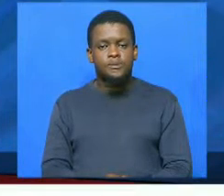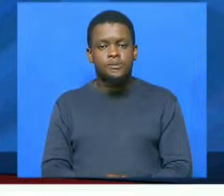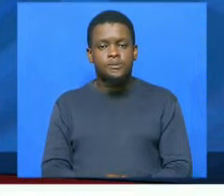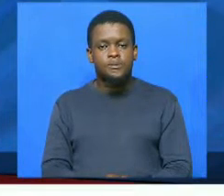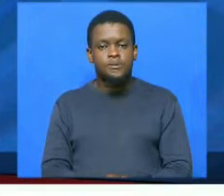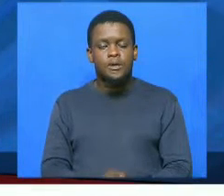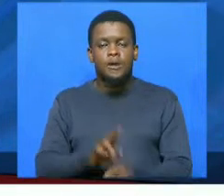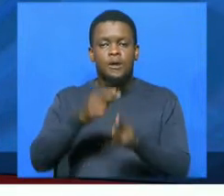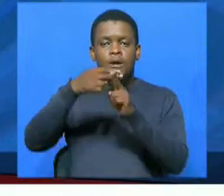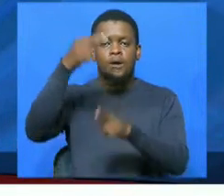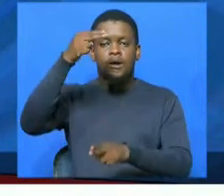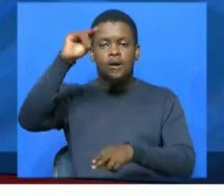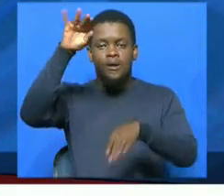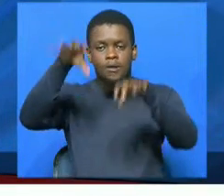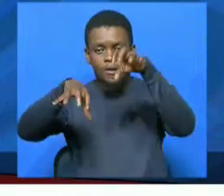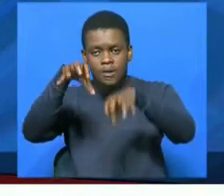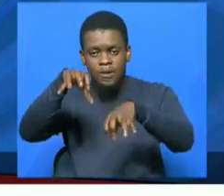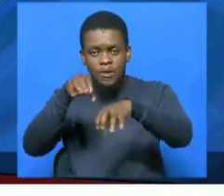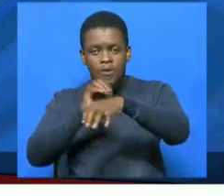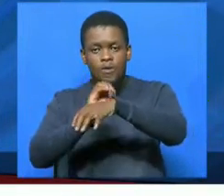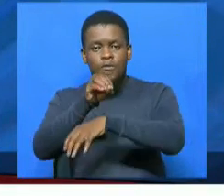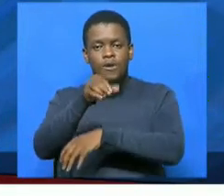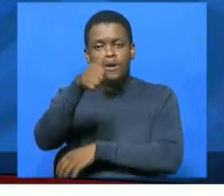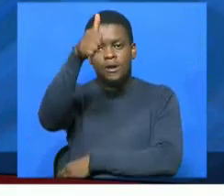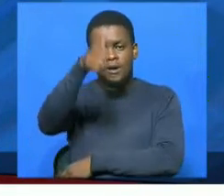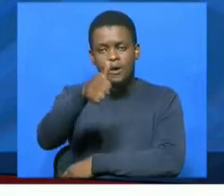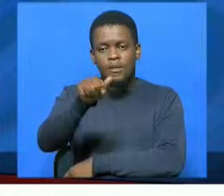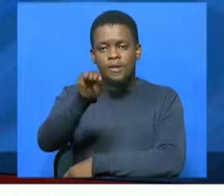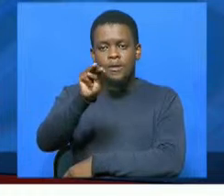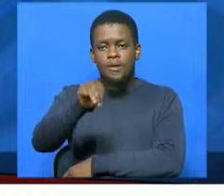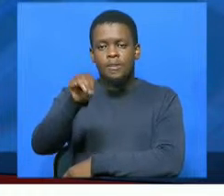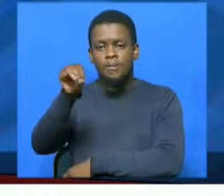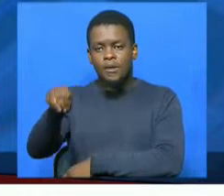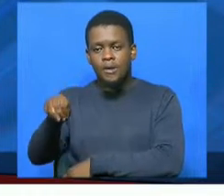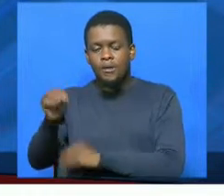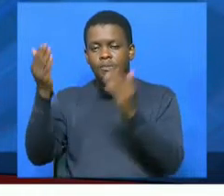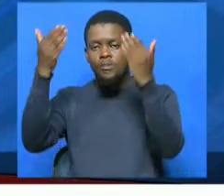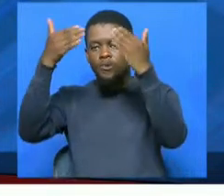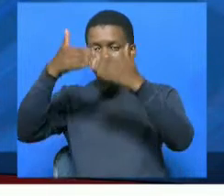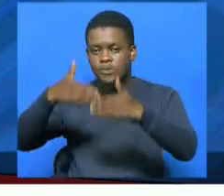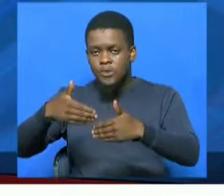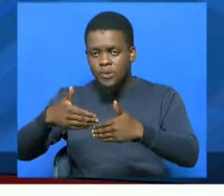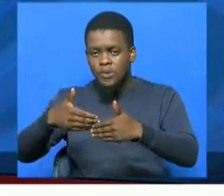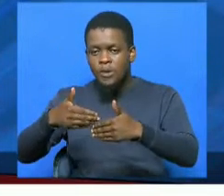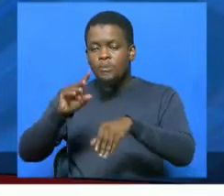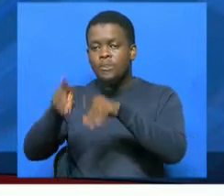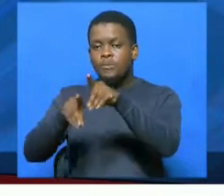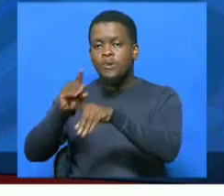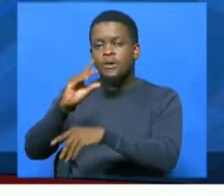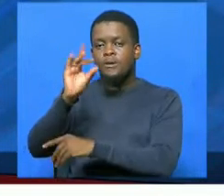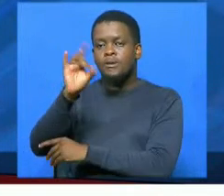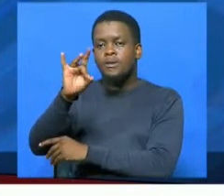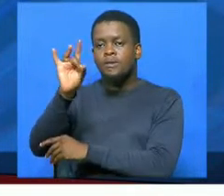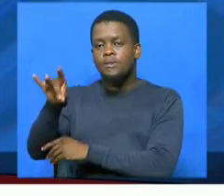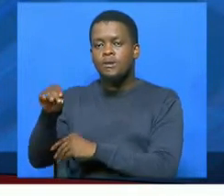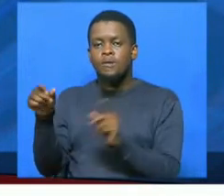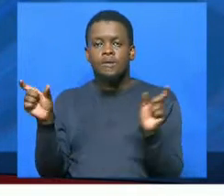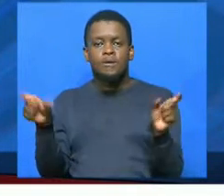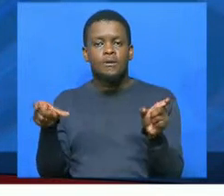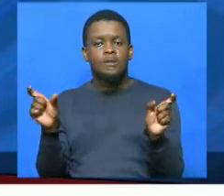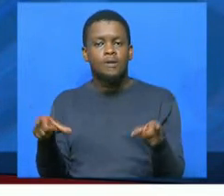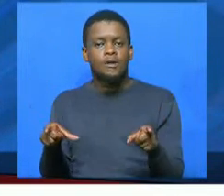Heavy rainfall recorded at over 100 millimeters overnight has left 88 people from Khanzi stranded, with